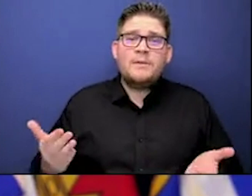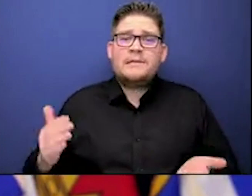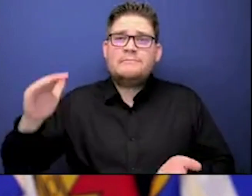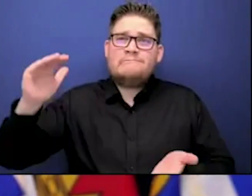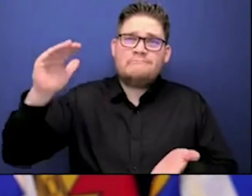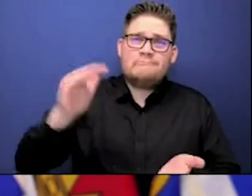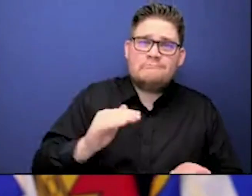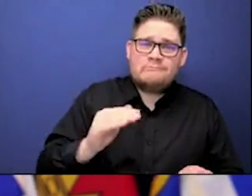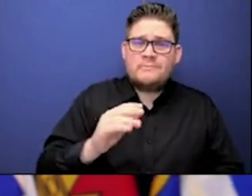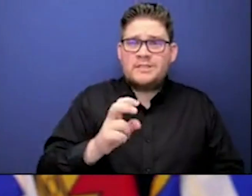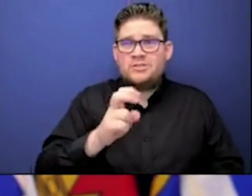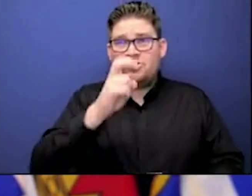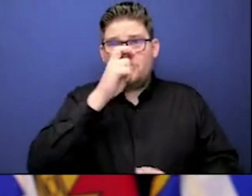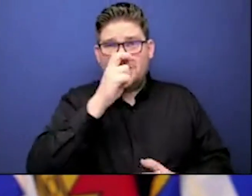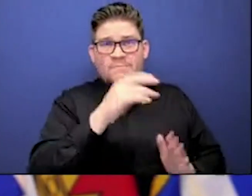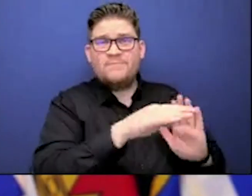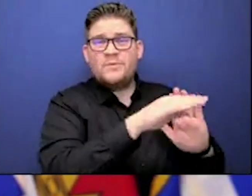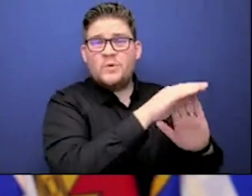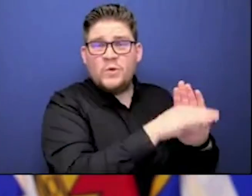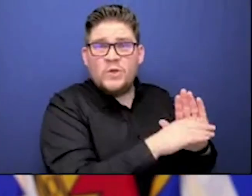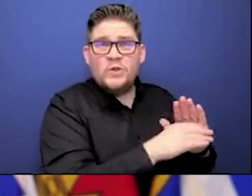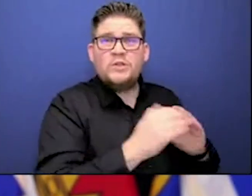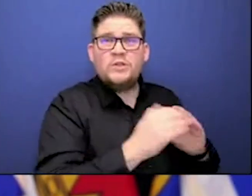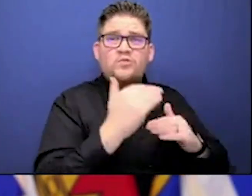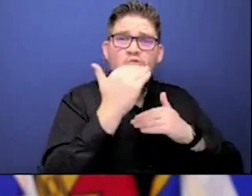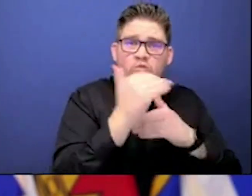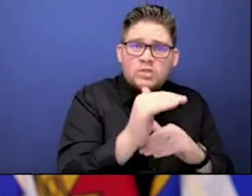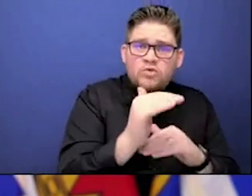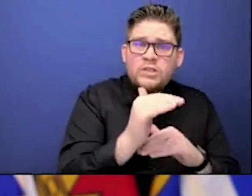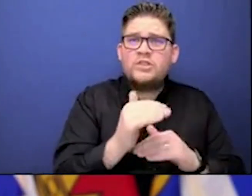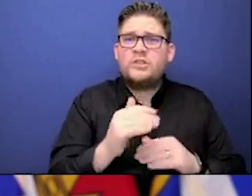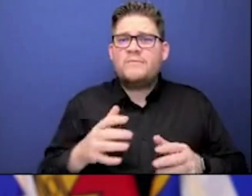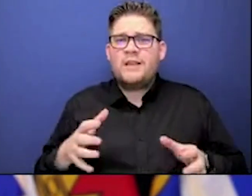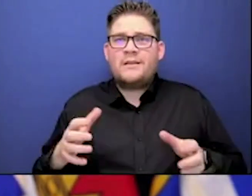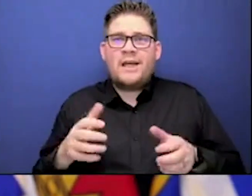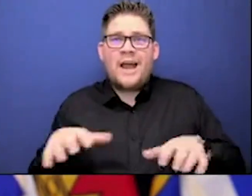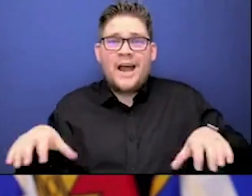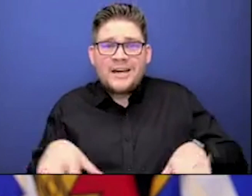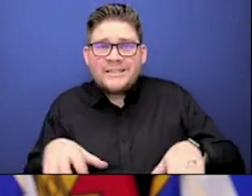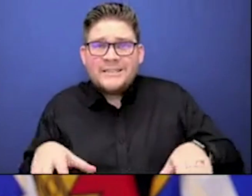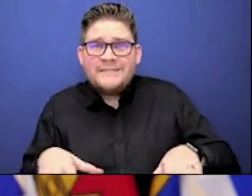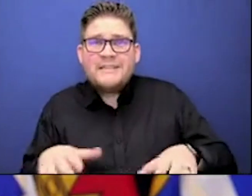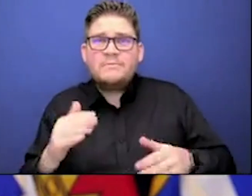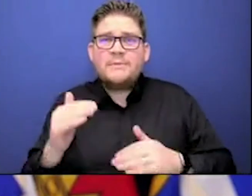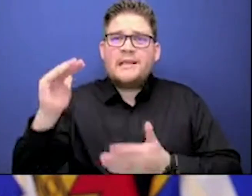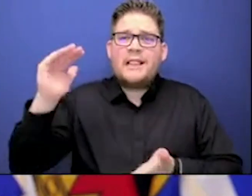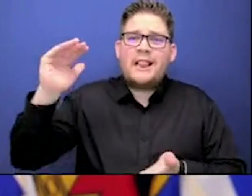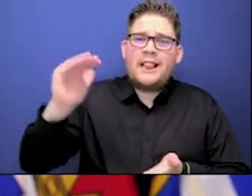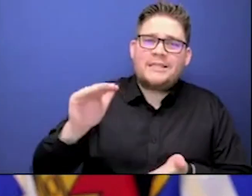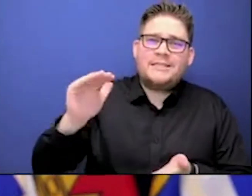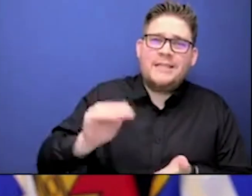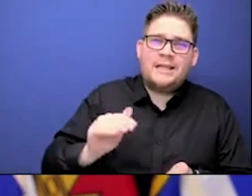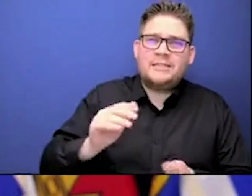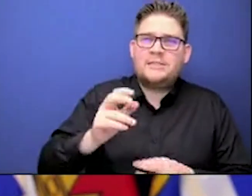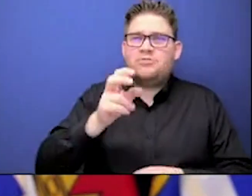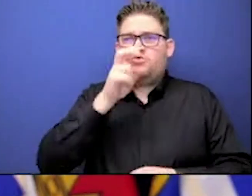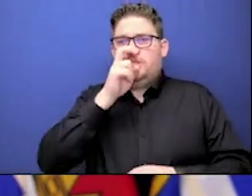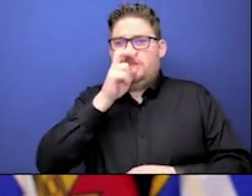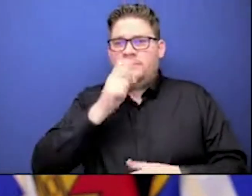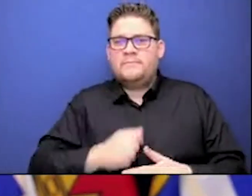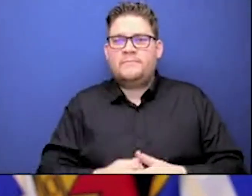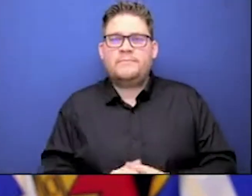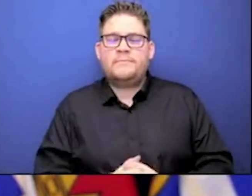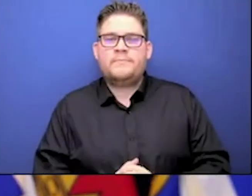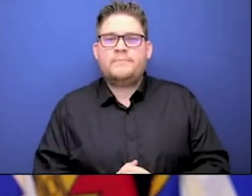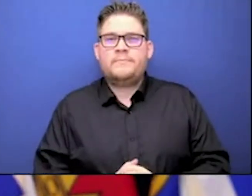prevent hospitalizations and deaths, that is how we can manage the pandemic piece and get back into